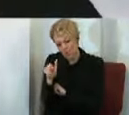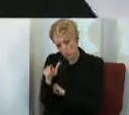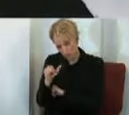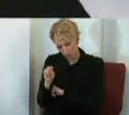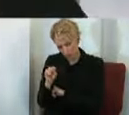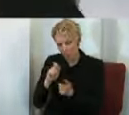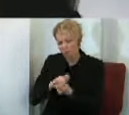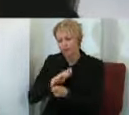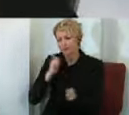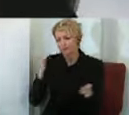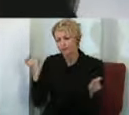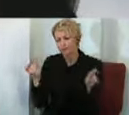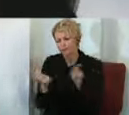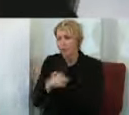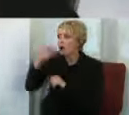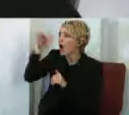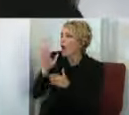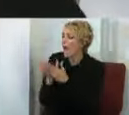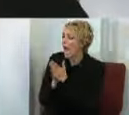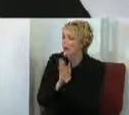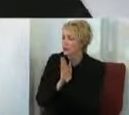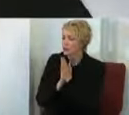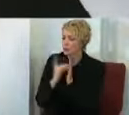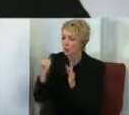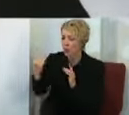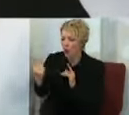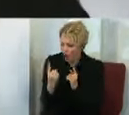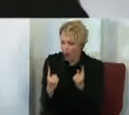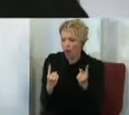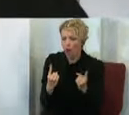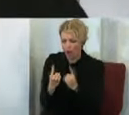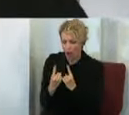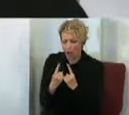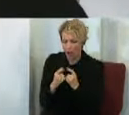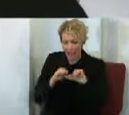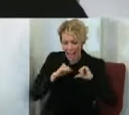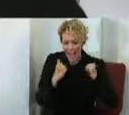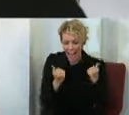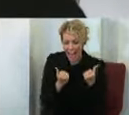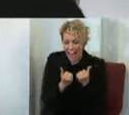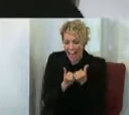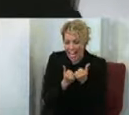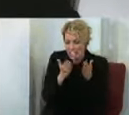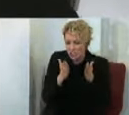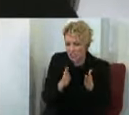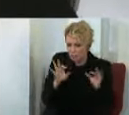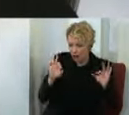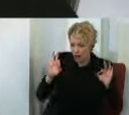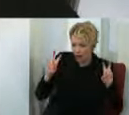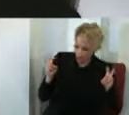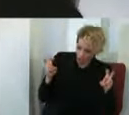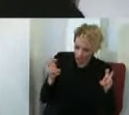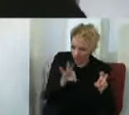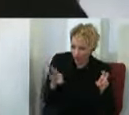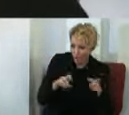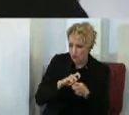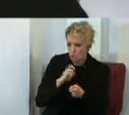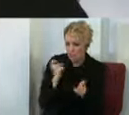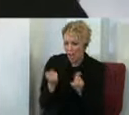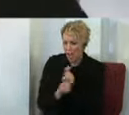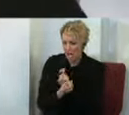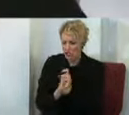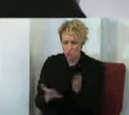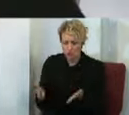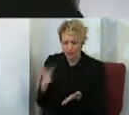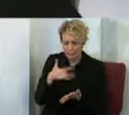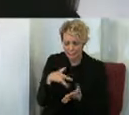ourselves to come forward as agents of healing and agents of change, to act with you in the center of all that we do,